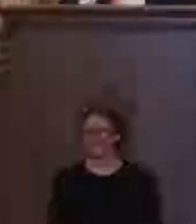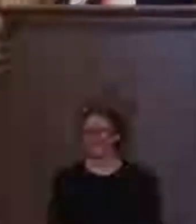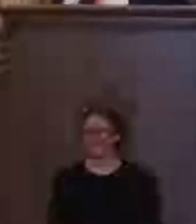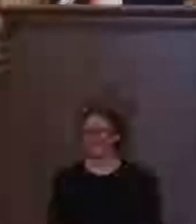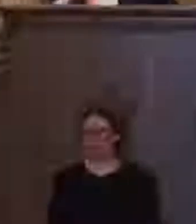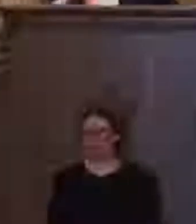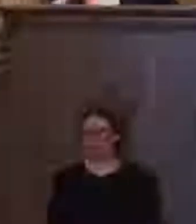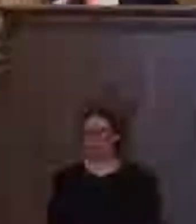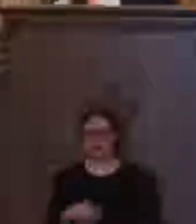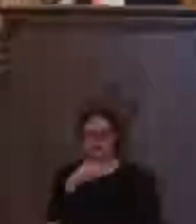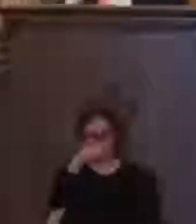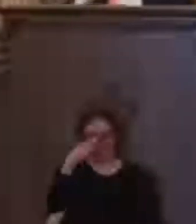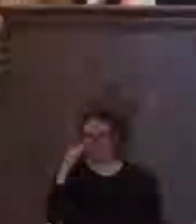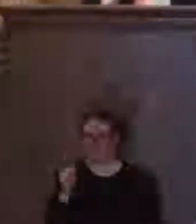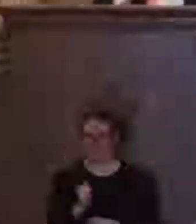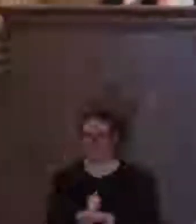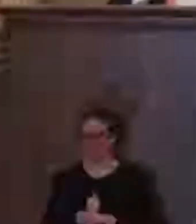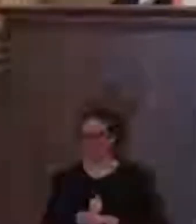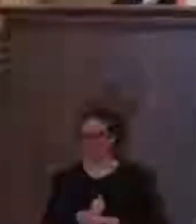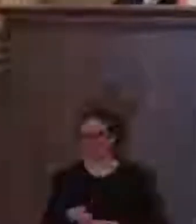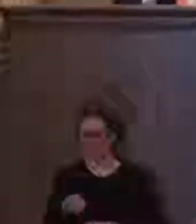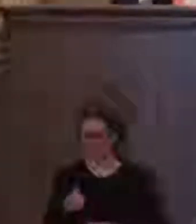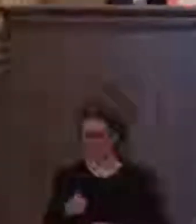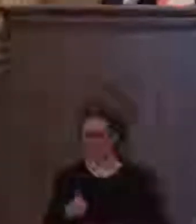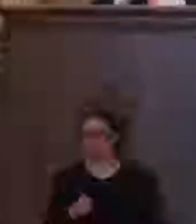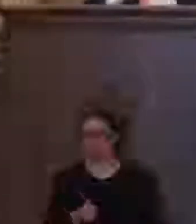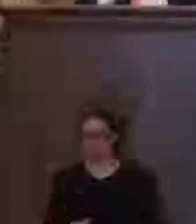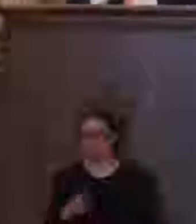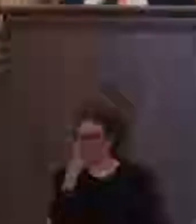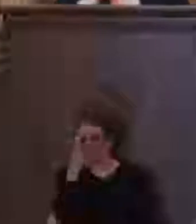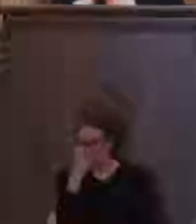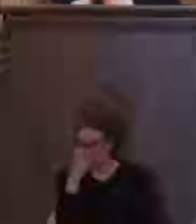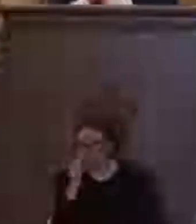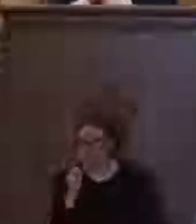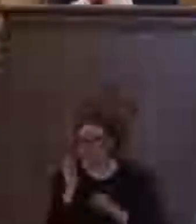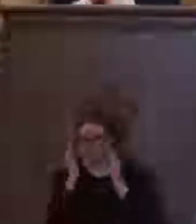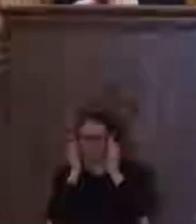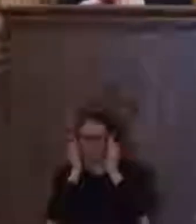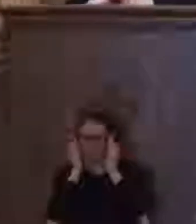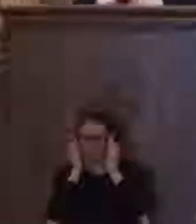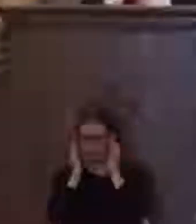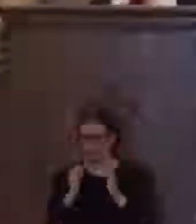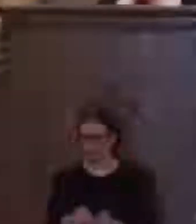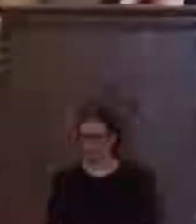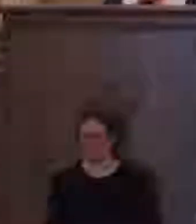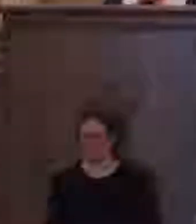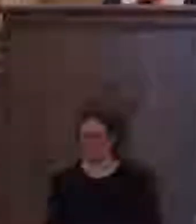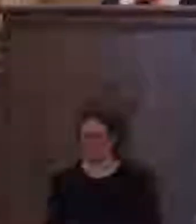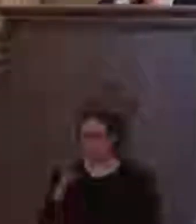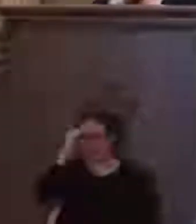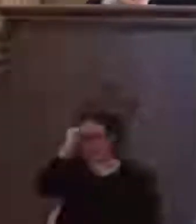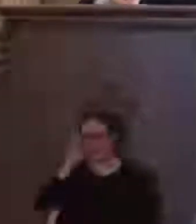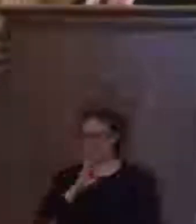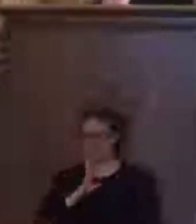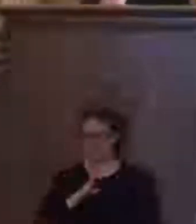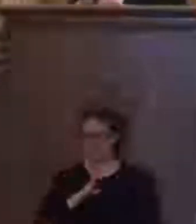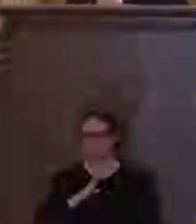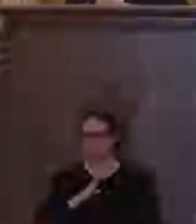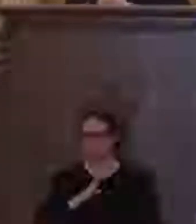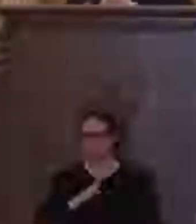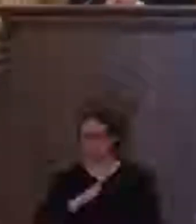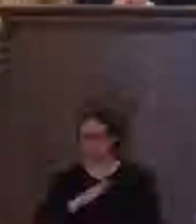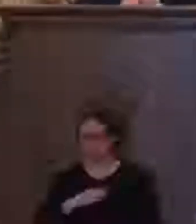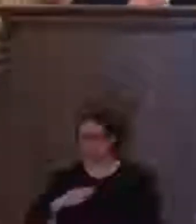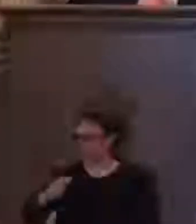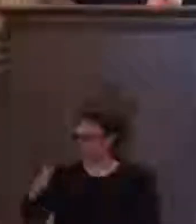just looking for somebody to blame, you know. They was just looking for somebody to get angry at. And there was even this one guy, he pulled up on